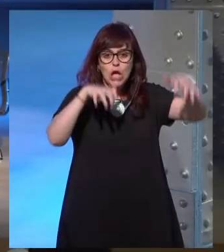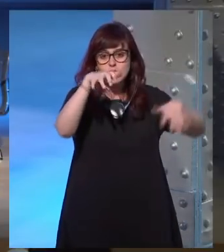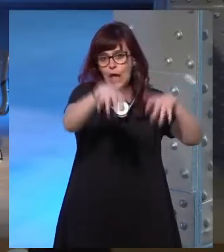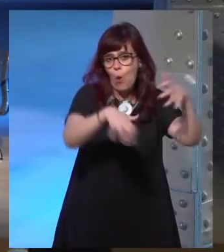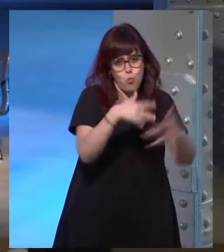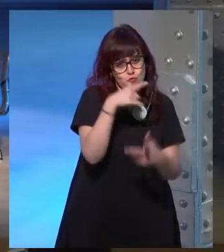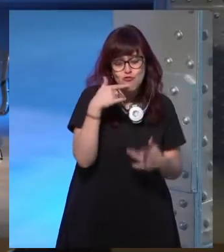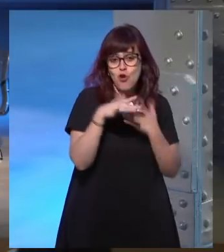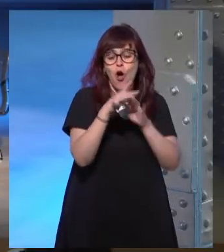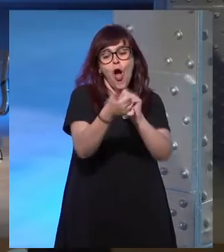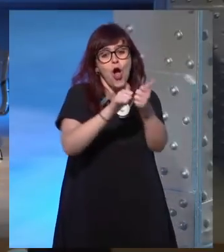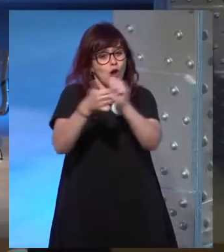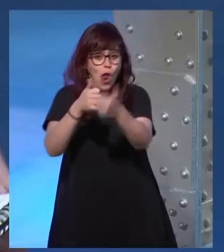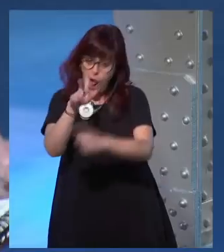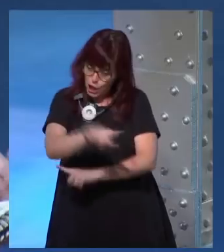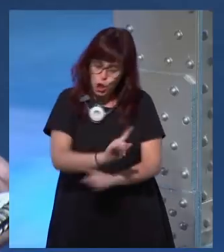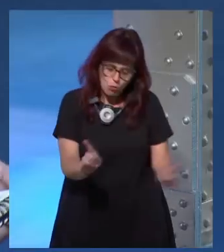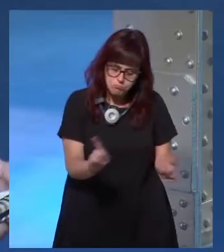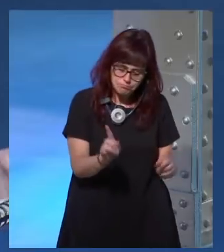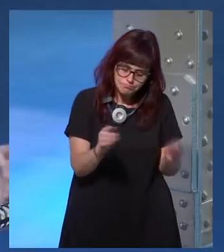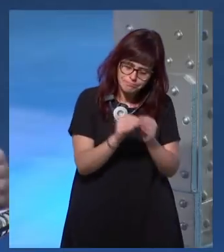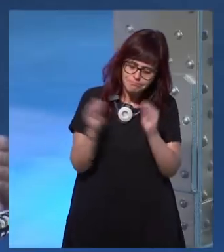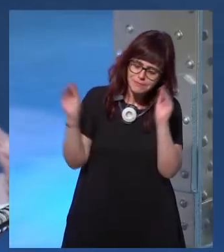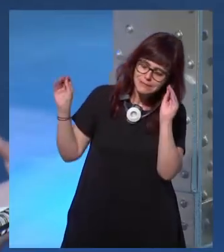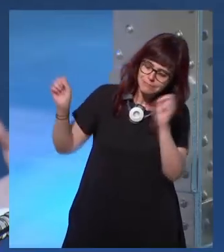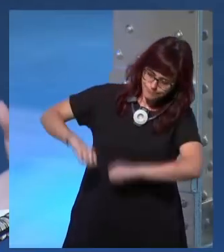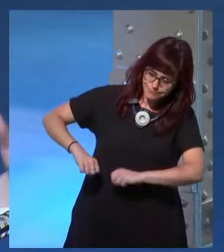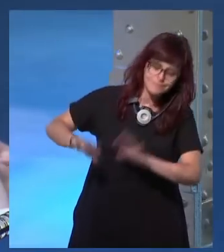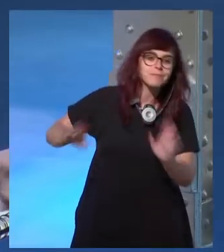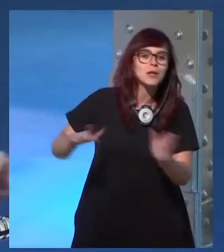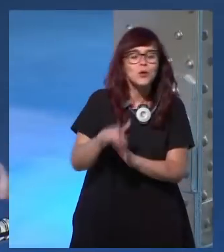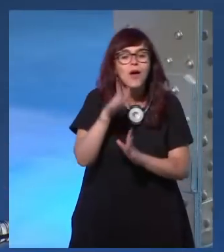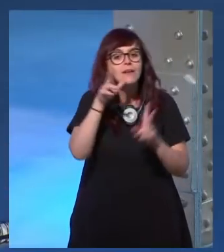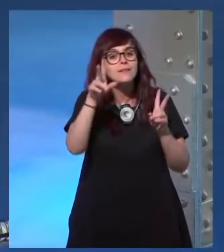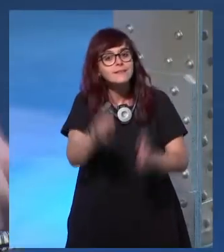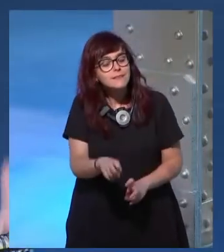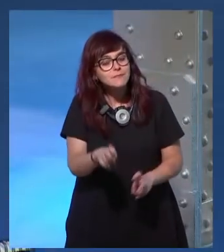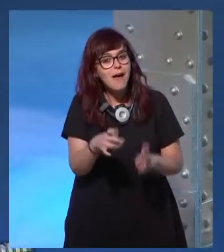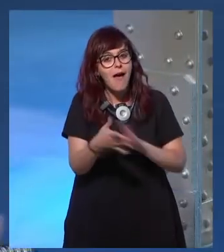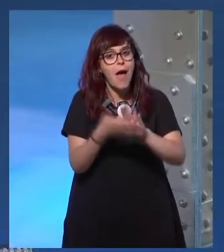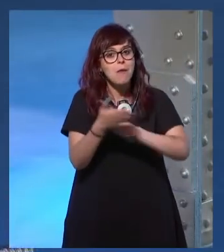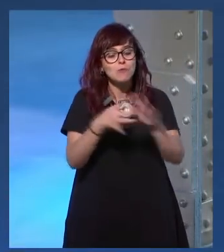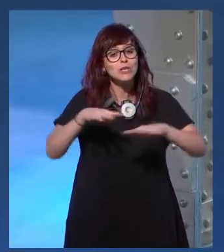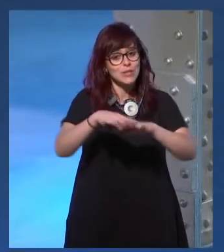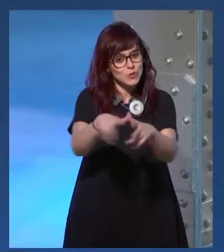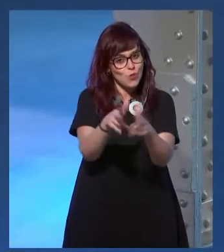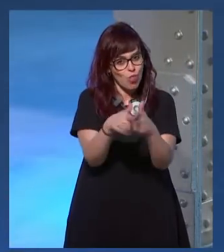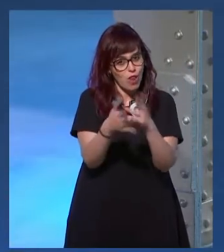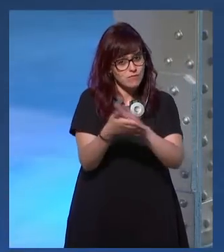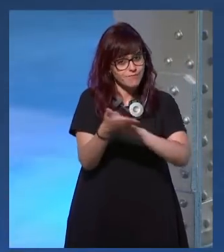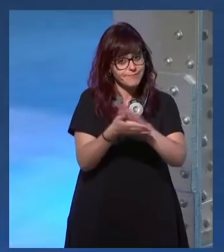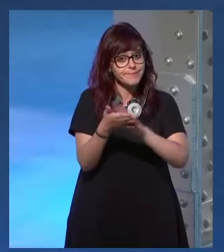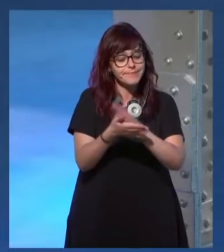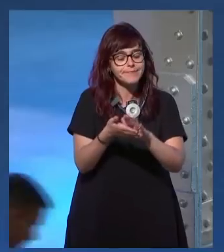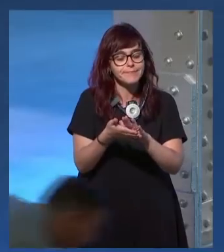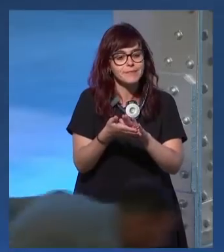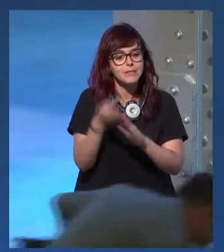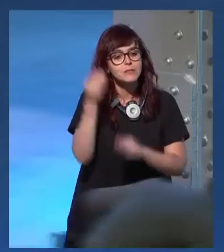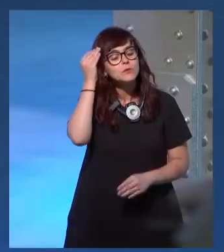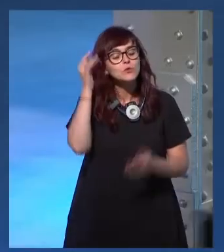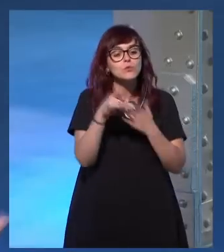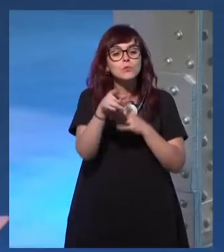is that I think that what happened was the same as with the dinosaurs. But besides what we have